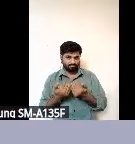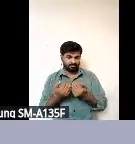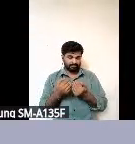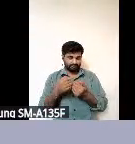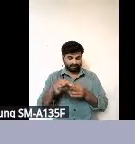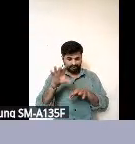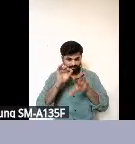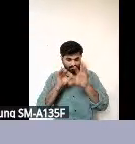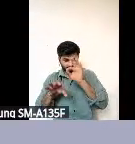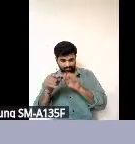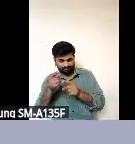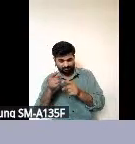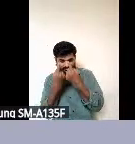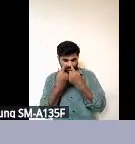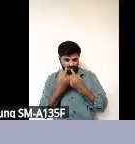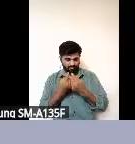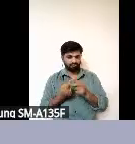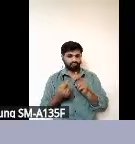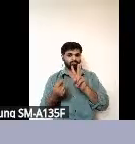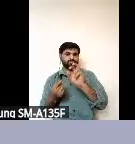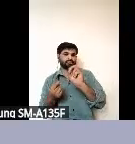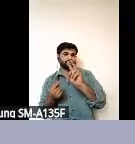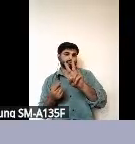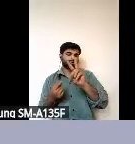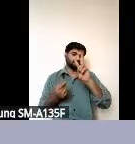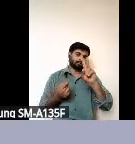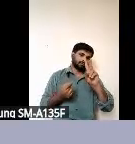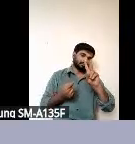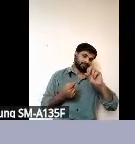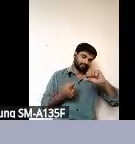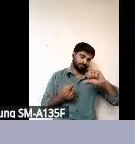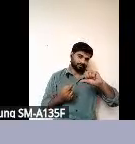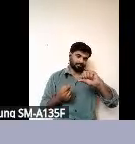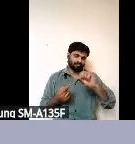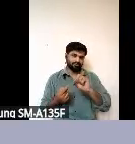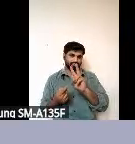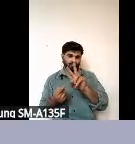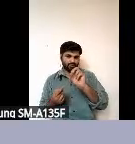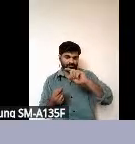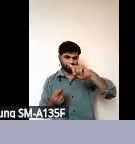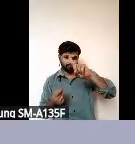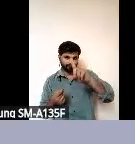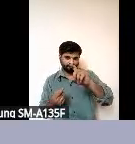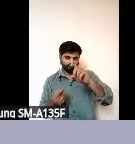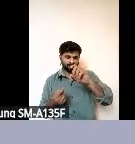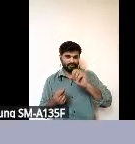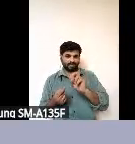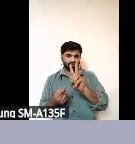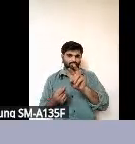2019. So as and when we get the response, we can only comment then. Next slide.